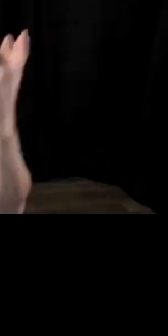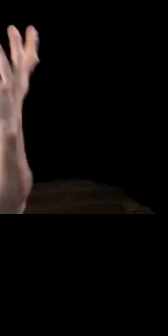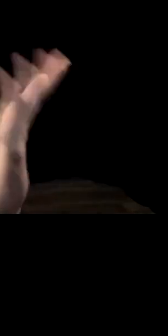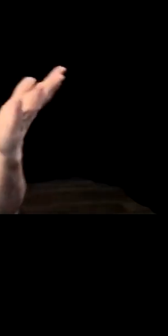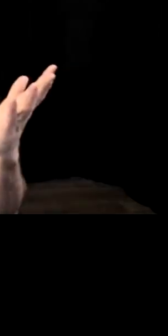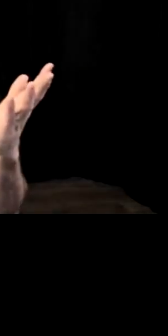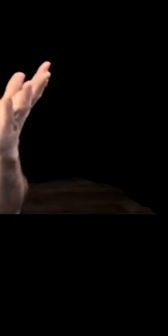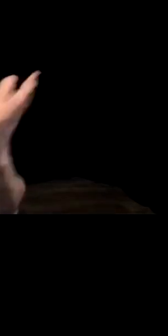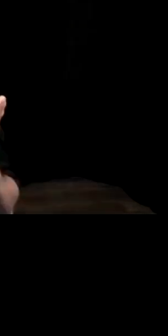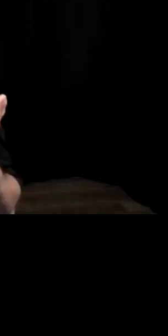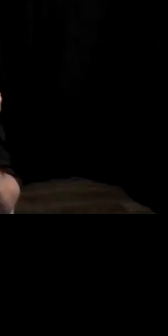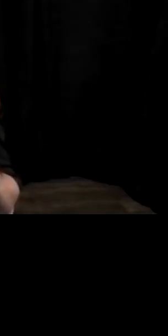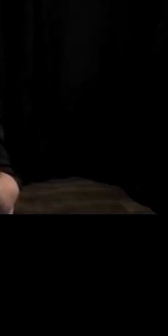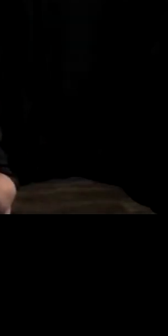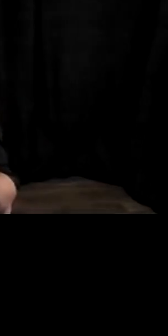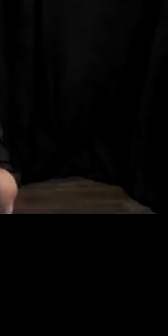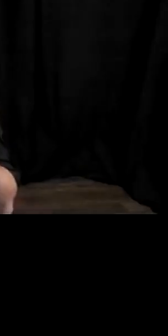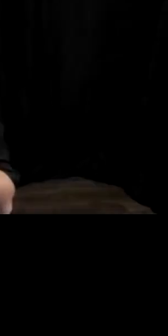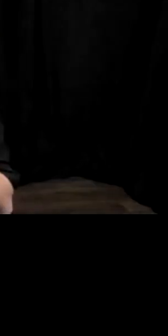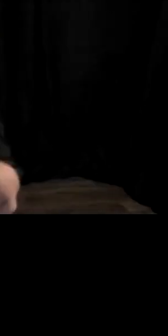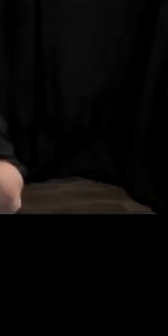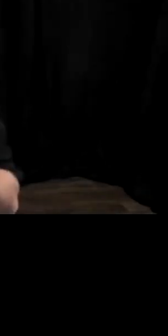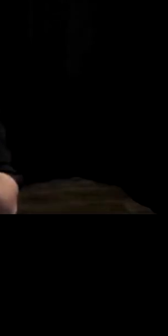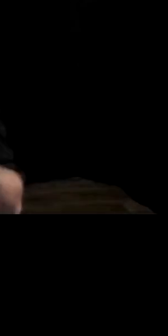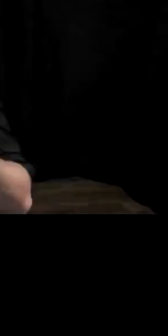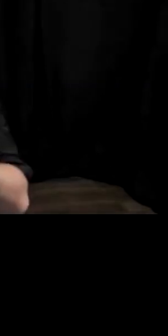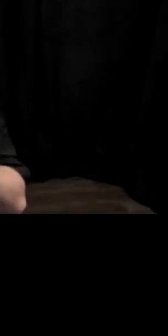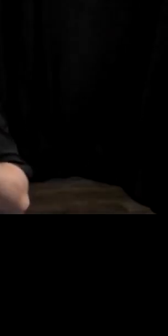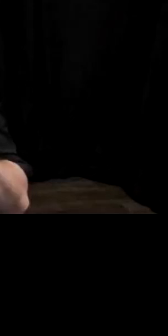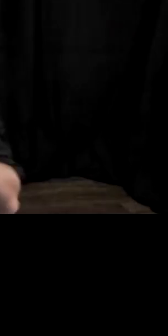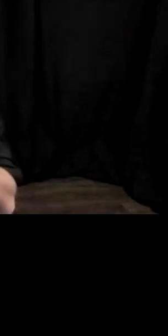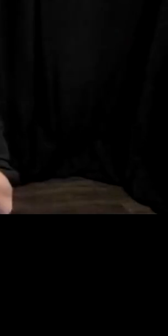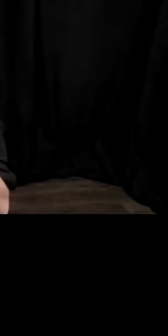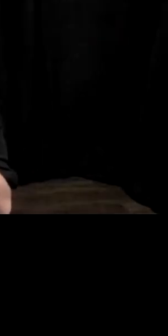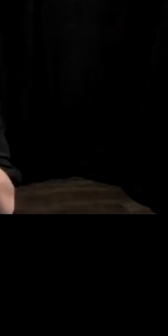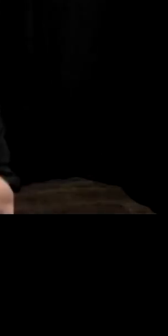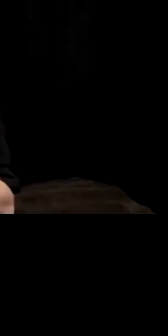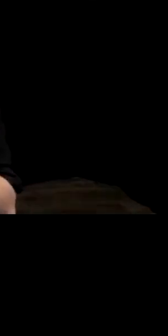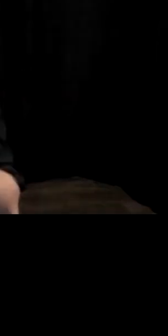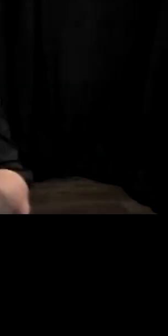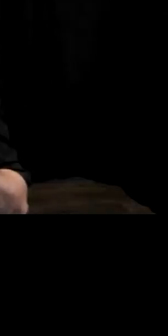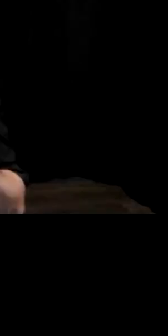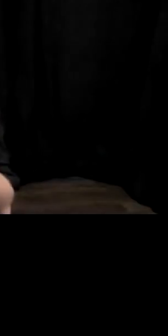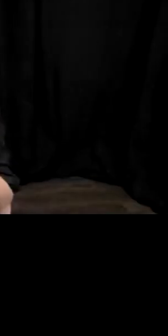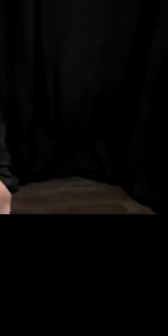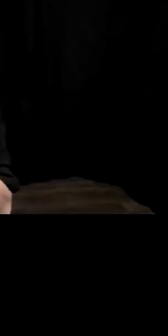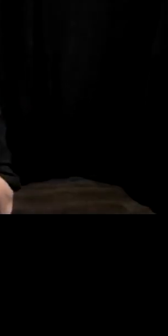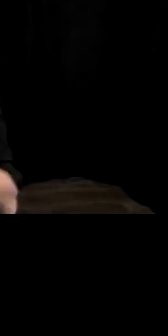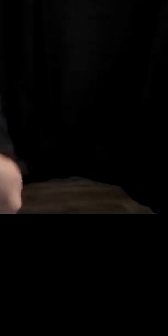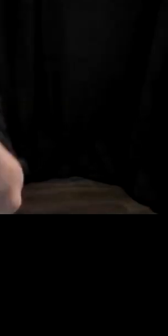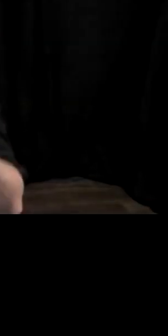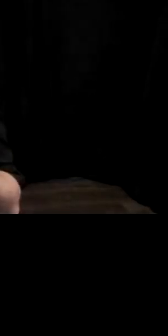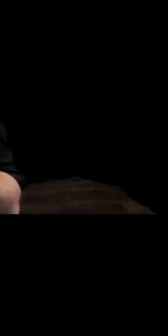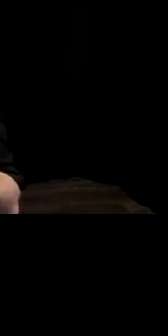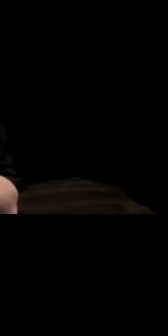for our population, older adults, people with disabilities, family caregivers, people living with Alzheimer's and dementia, are only